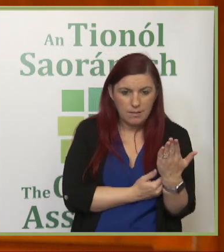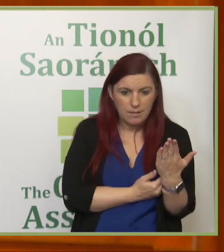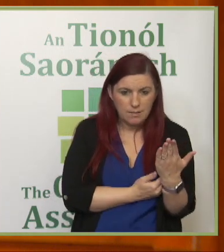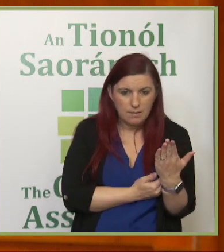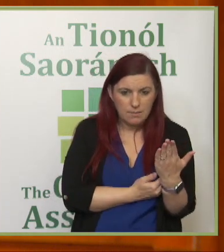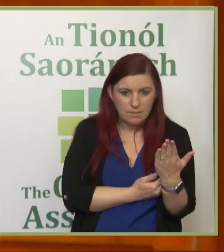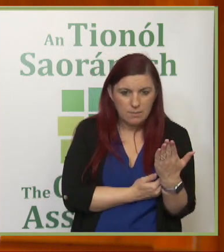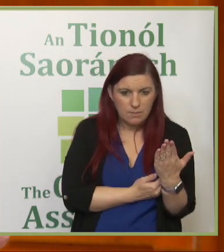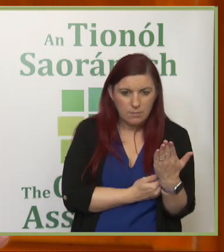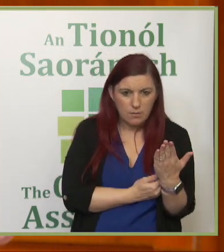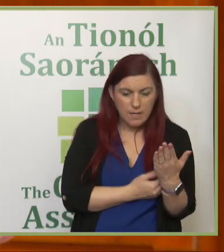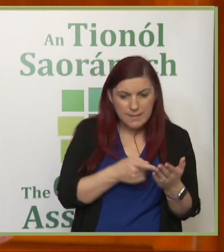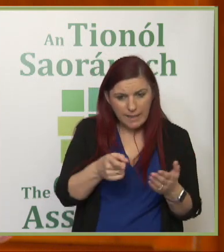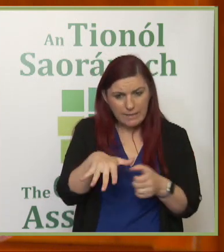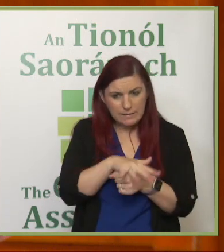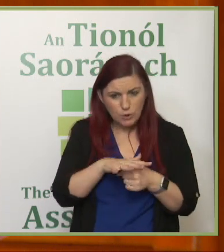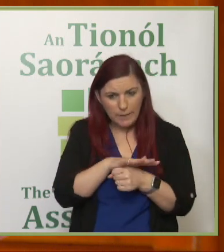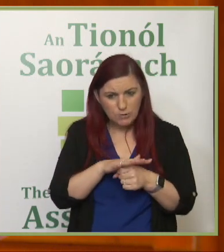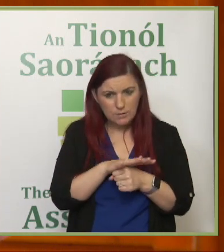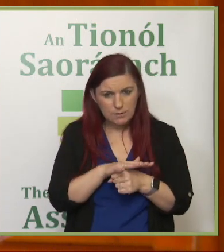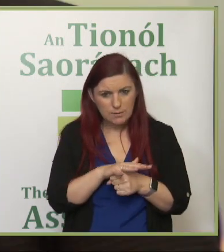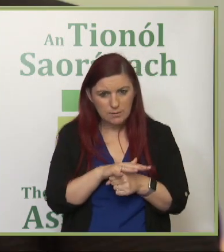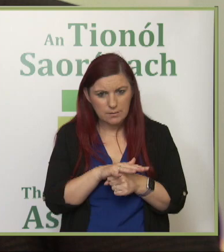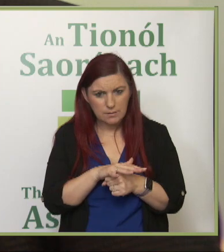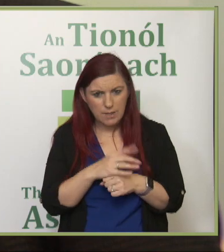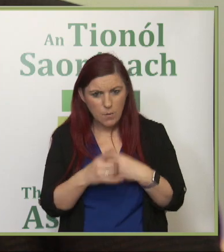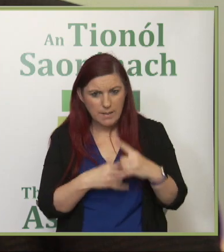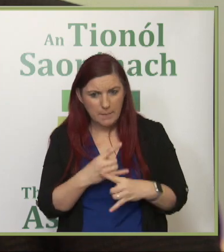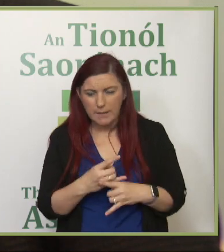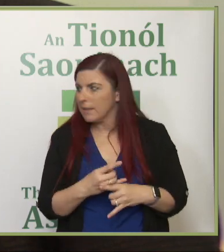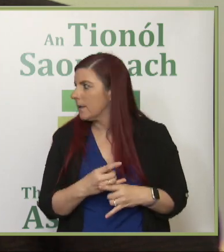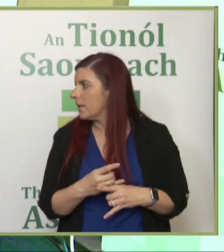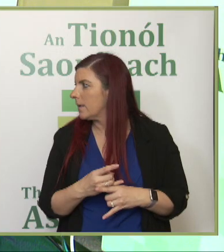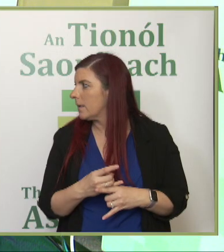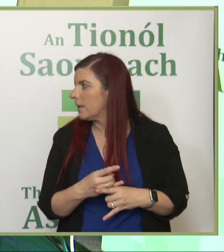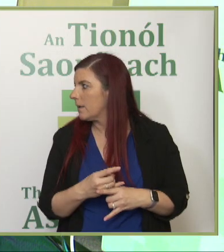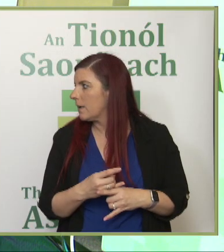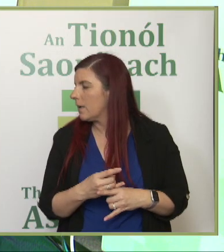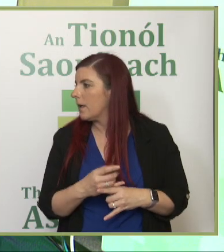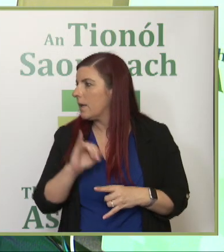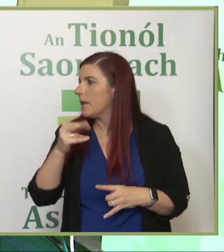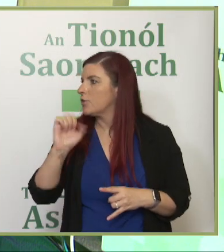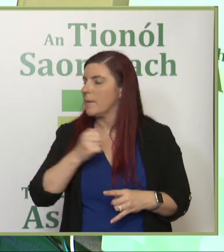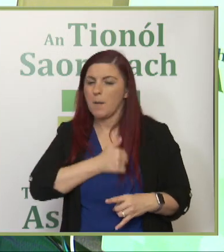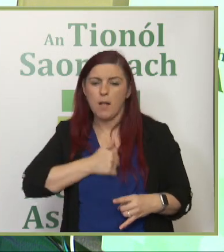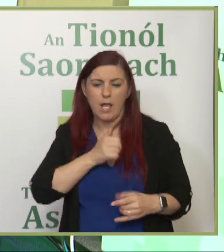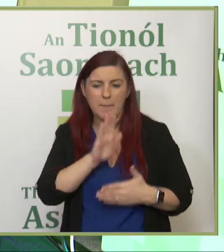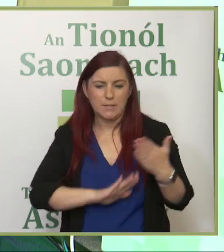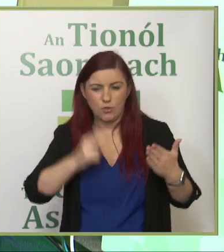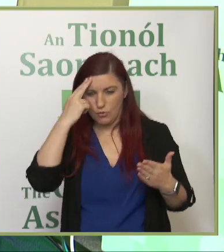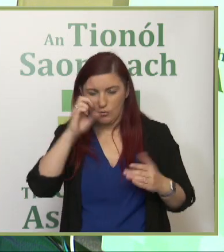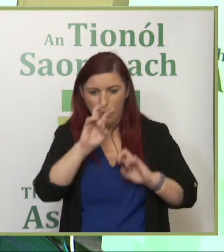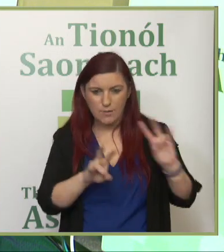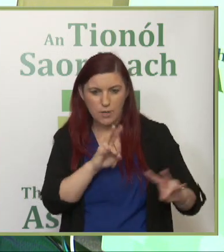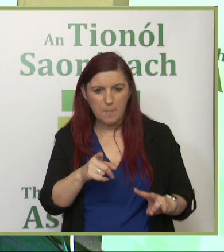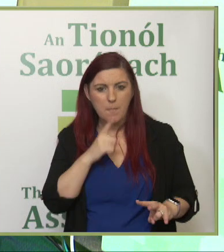one. Is that the situation we're facing? Sorry, and apologies, James. Yeah, I misinterpreted your question, so we'll ask Paul to answer. But Judge Ryan